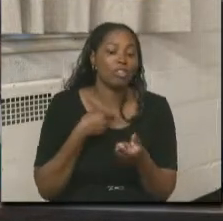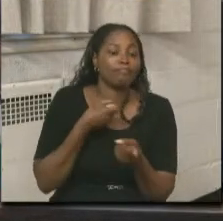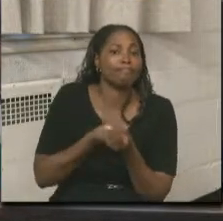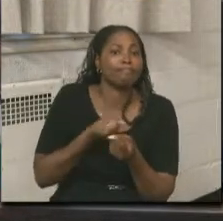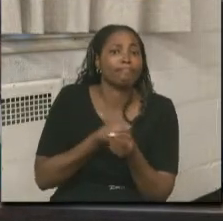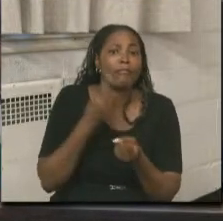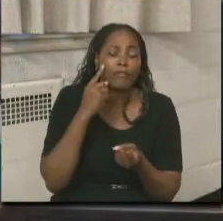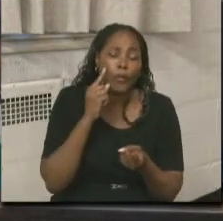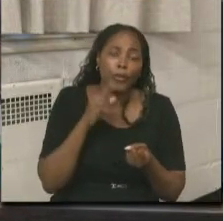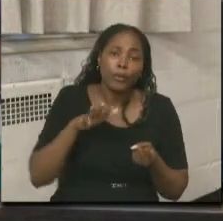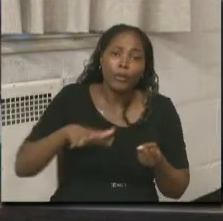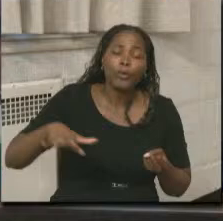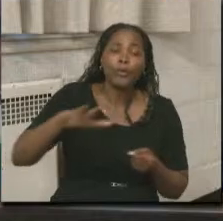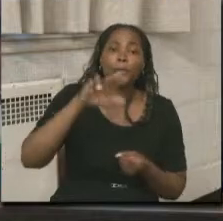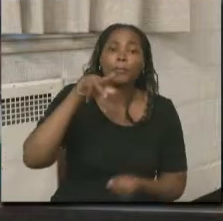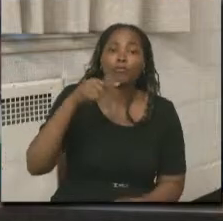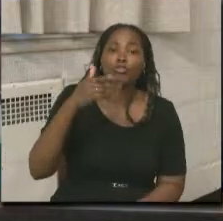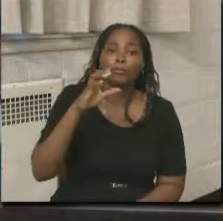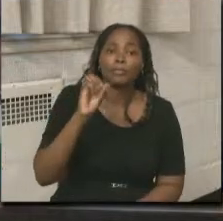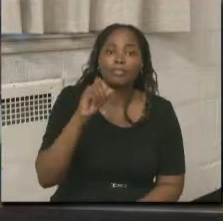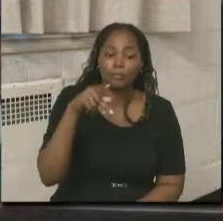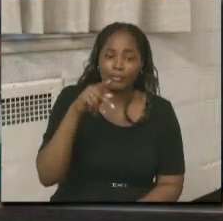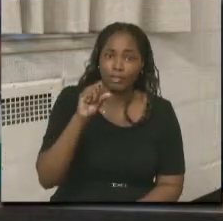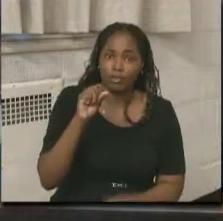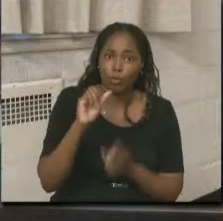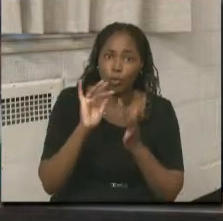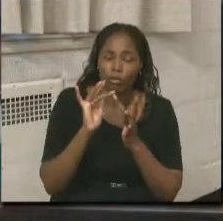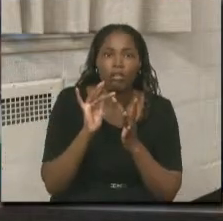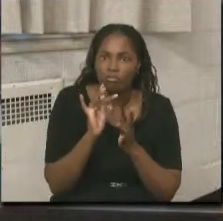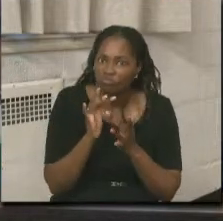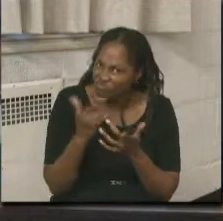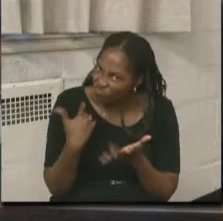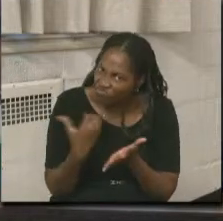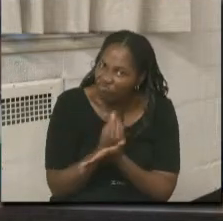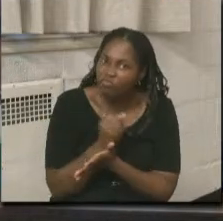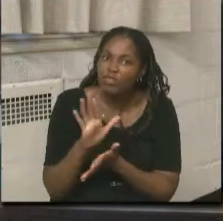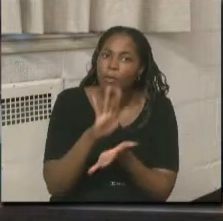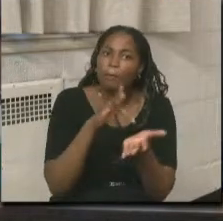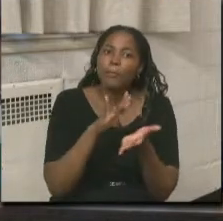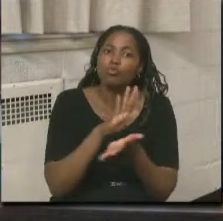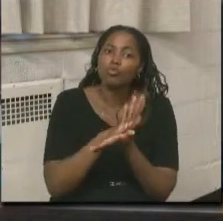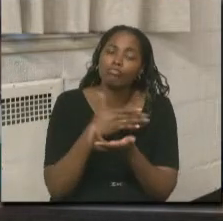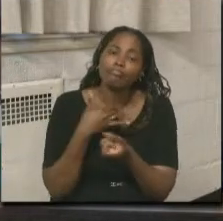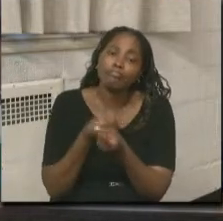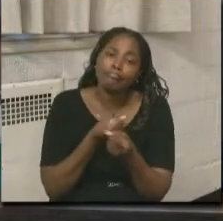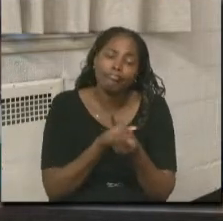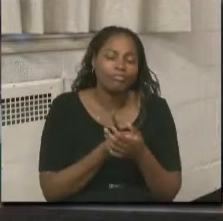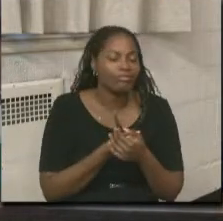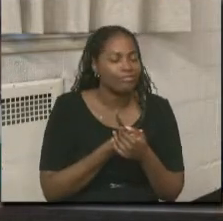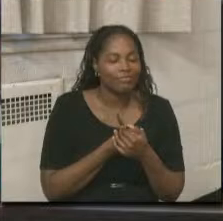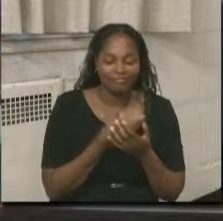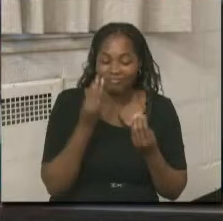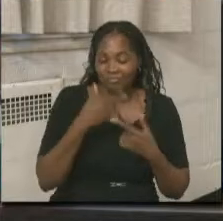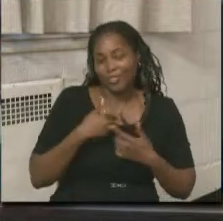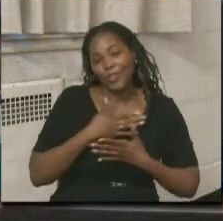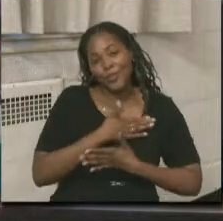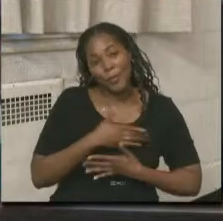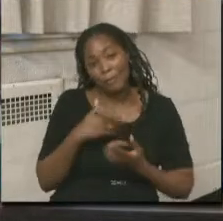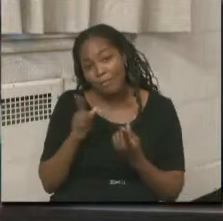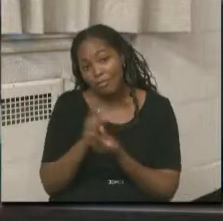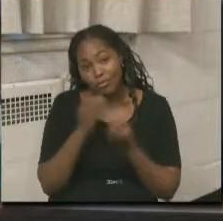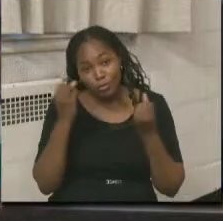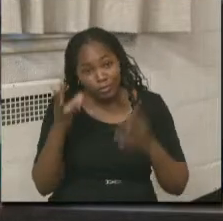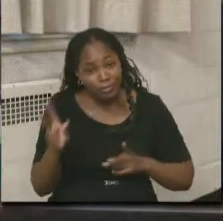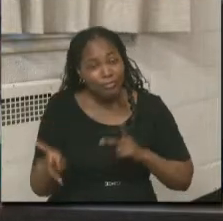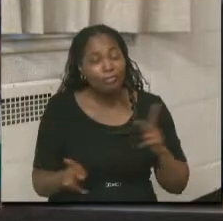in PGCPS online. And I truly enjoyed it. I got to meet so many people, so many people. And I